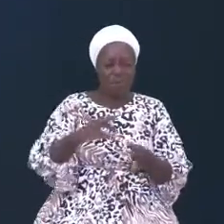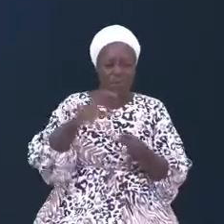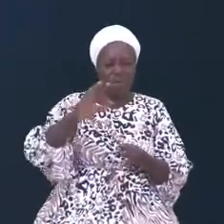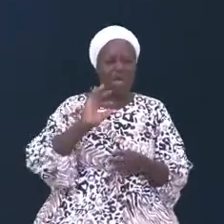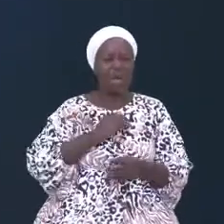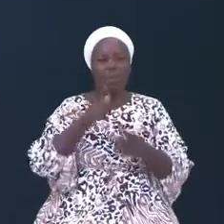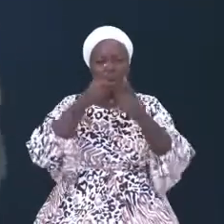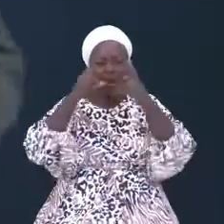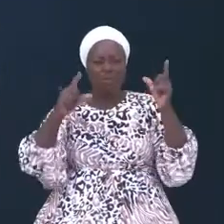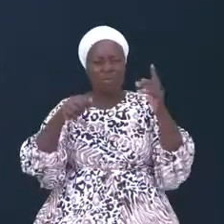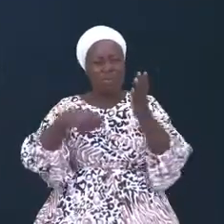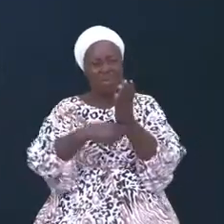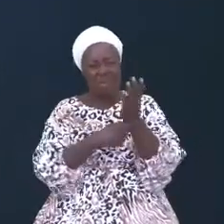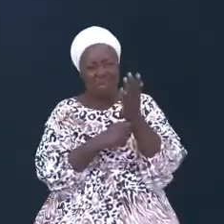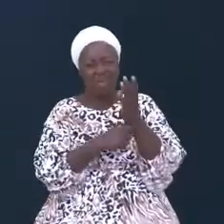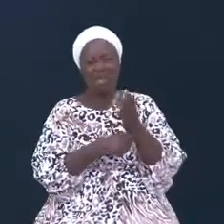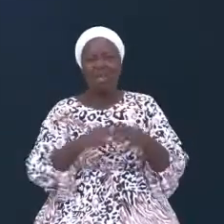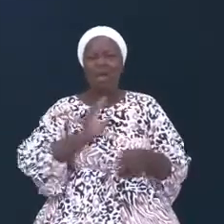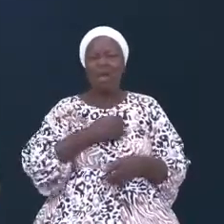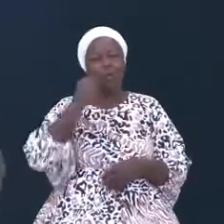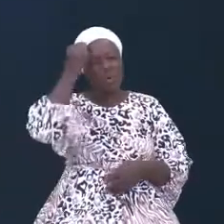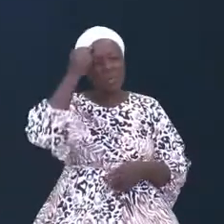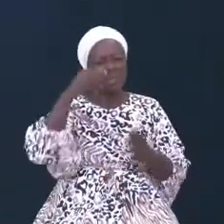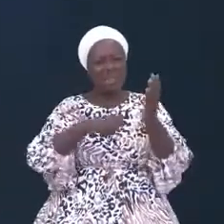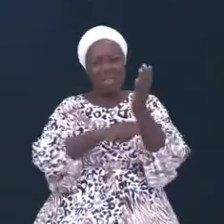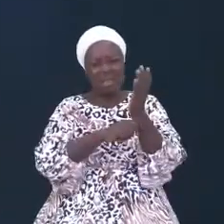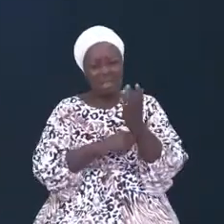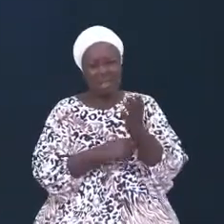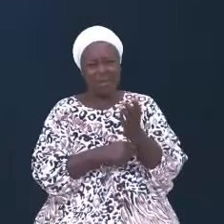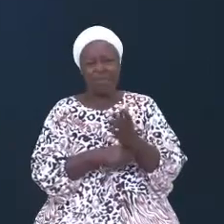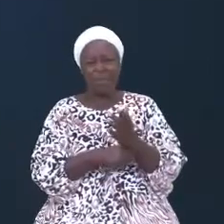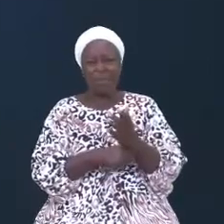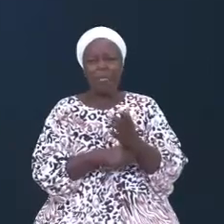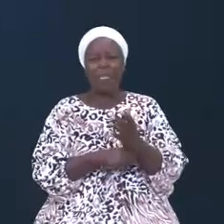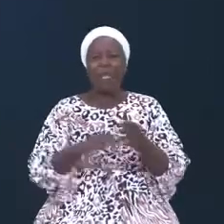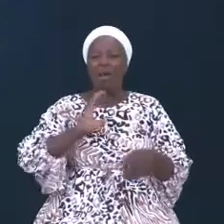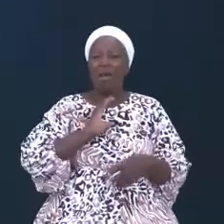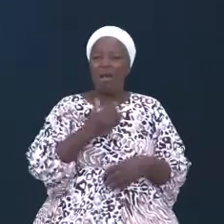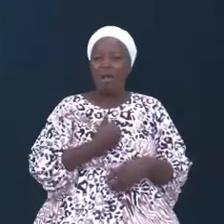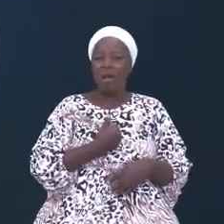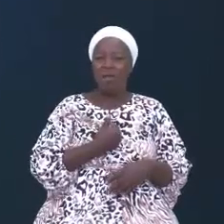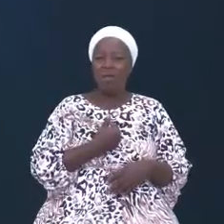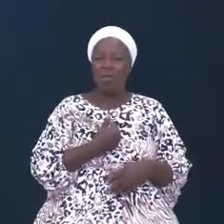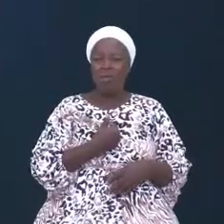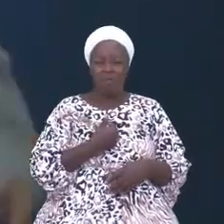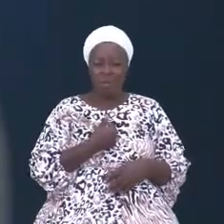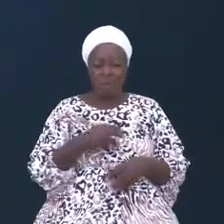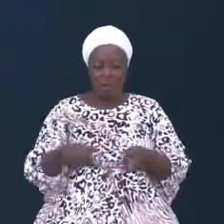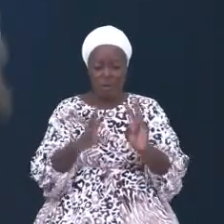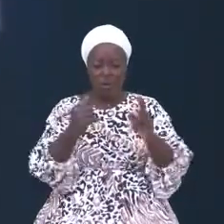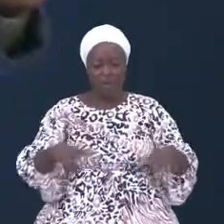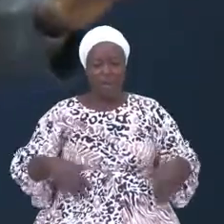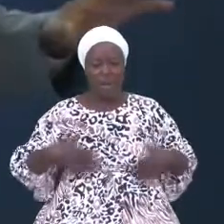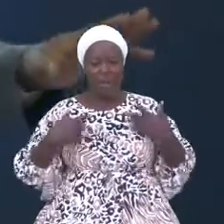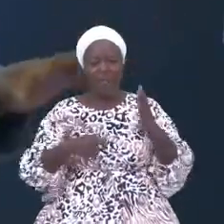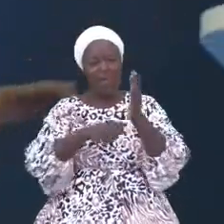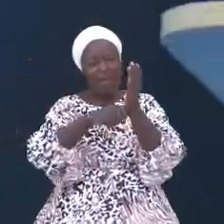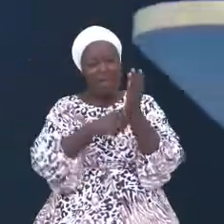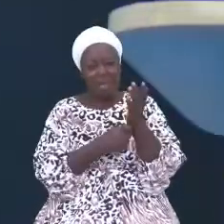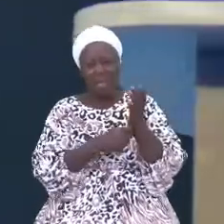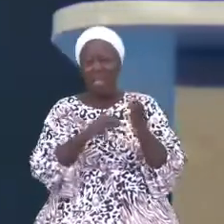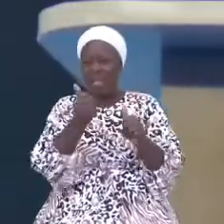carnal. Our thinking, carnal. Our disposition, carnal.